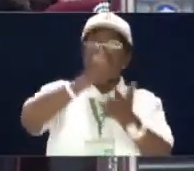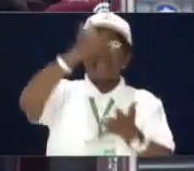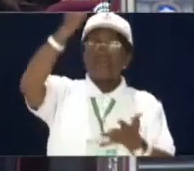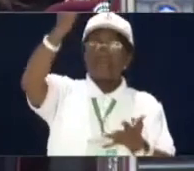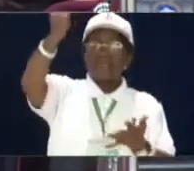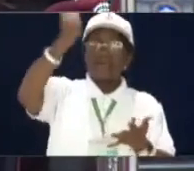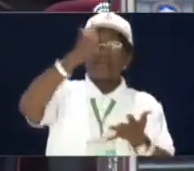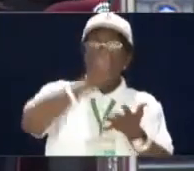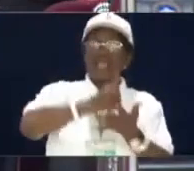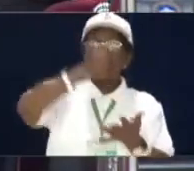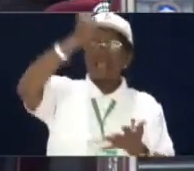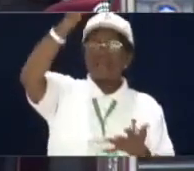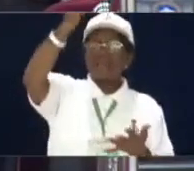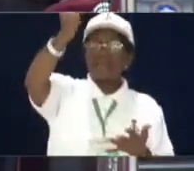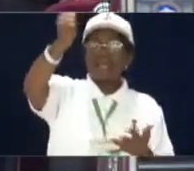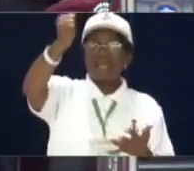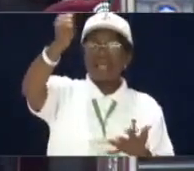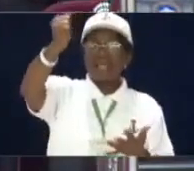Amen.